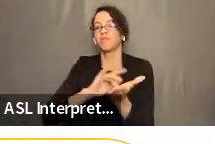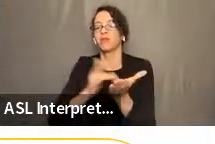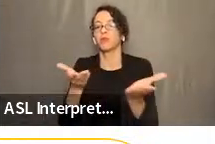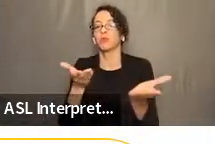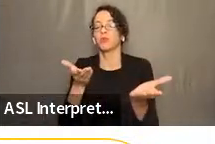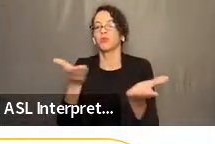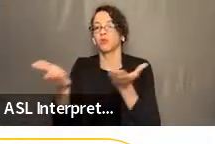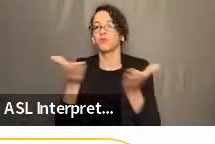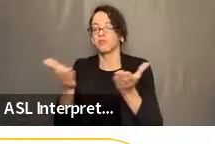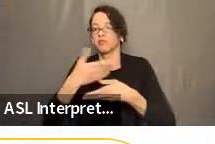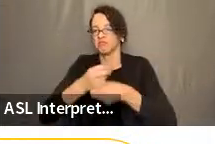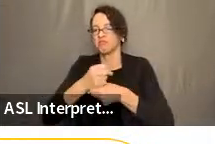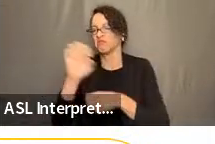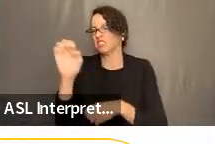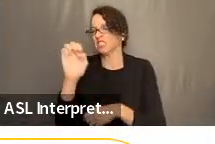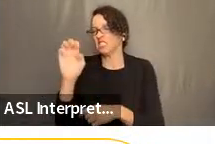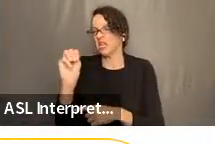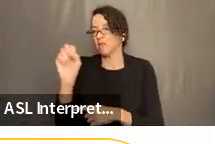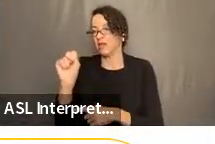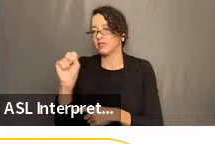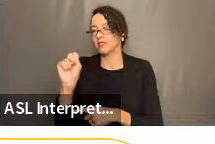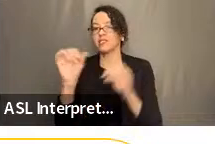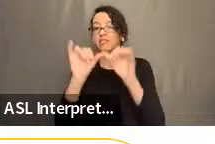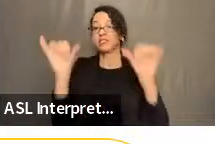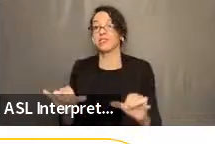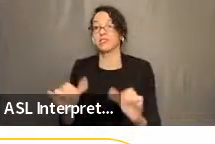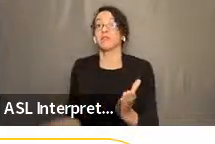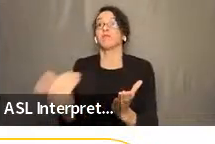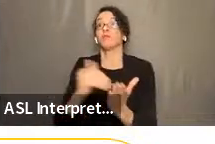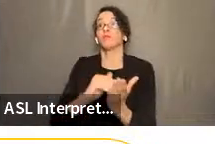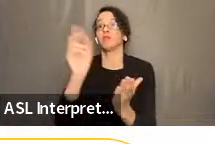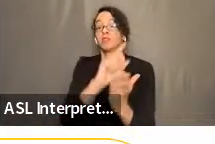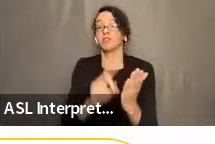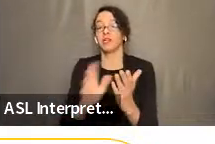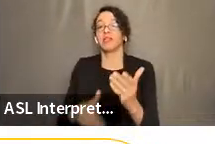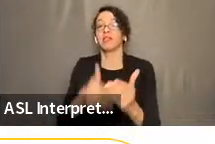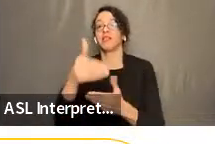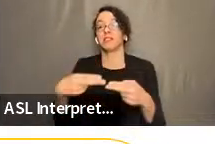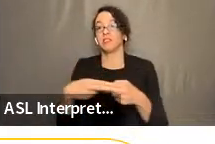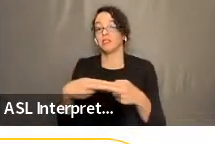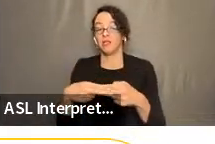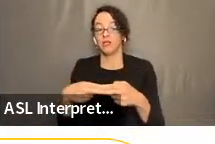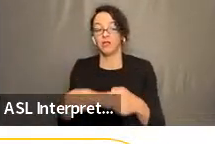or EMS system redesign. Next slide, Maylene.